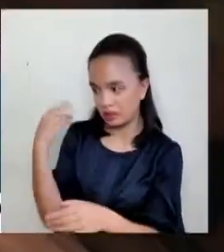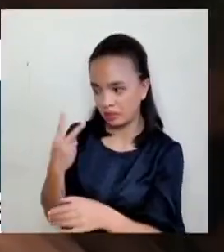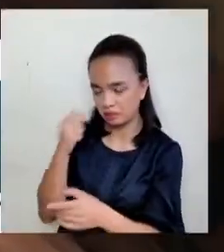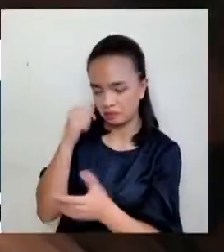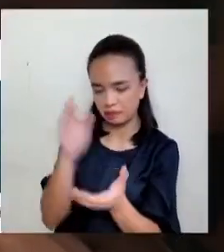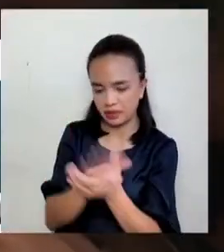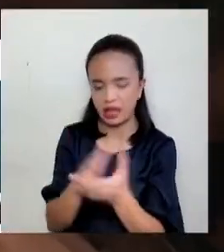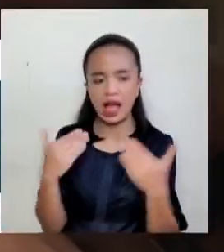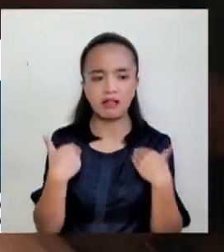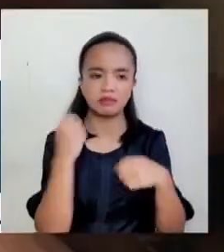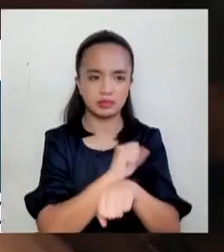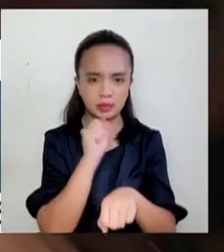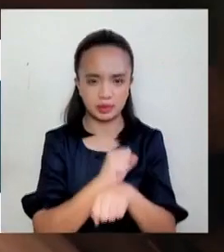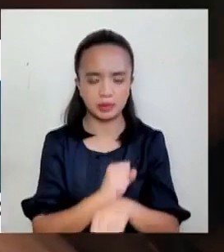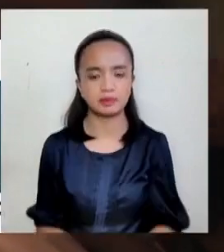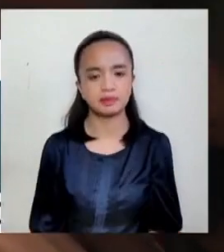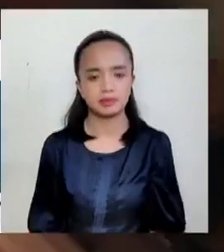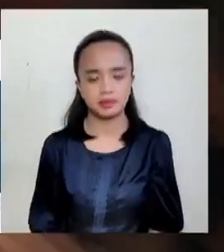Medyo